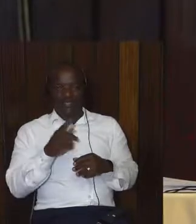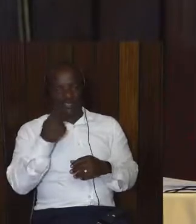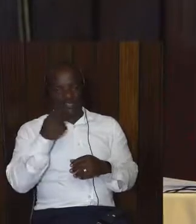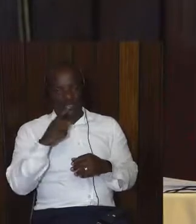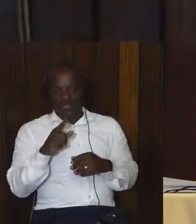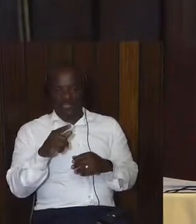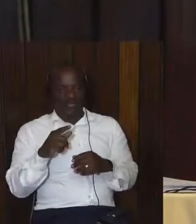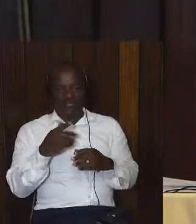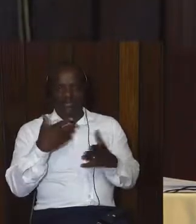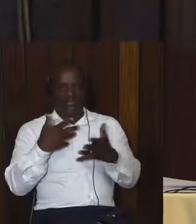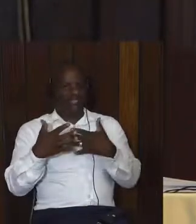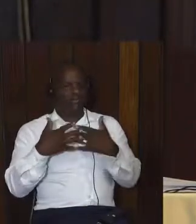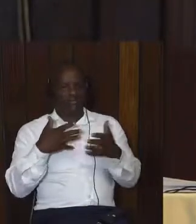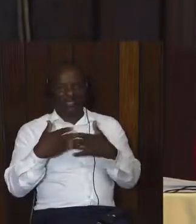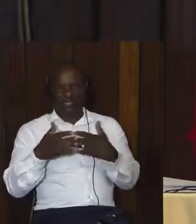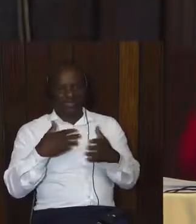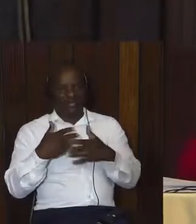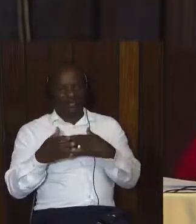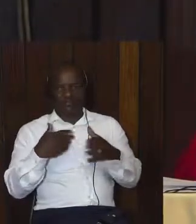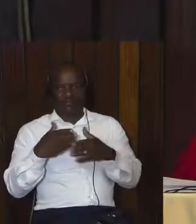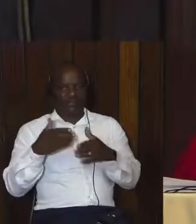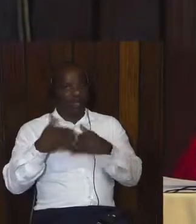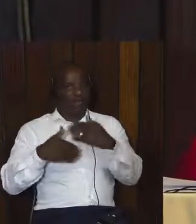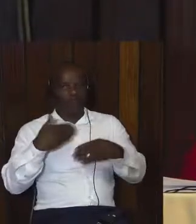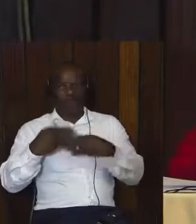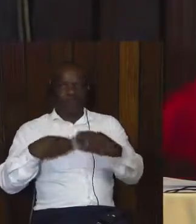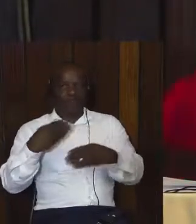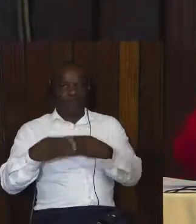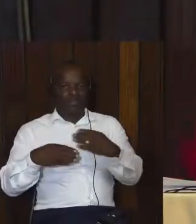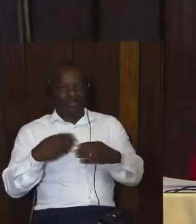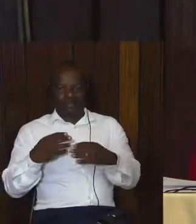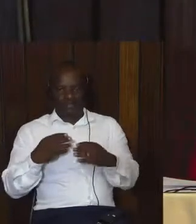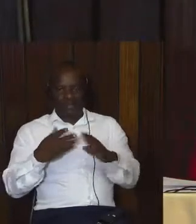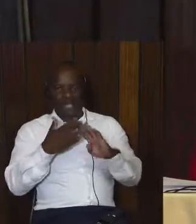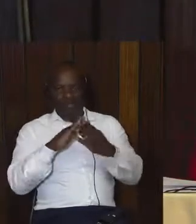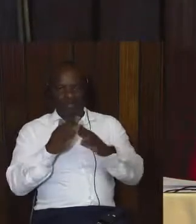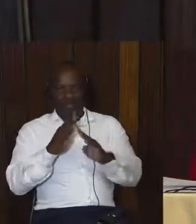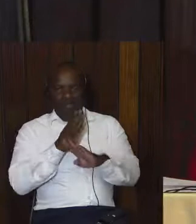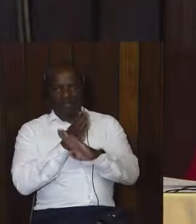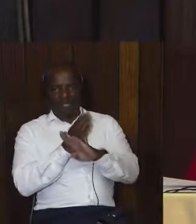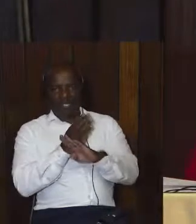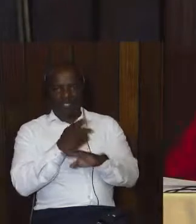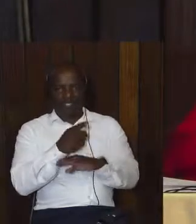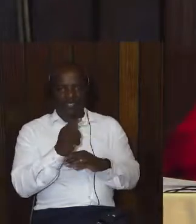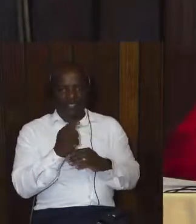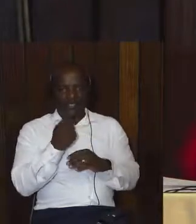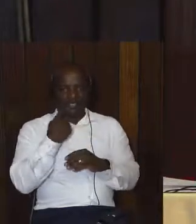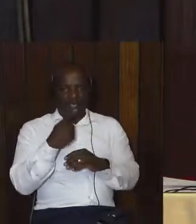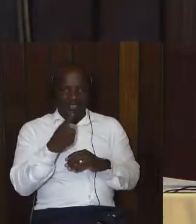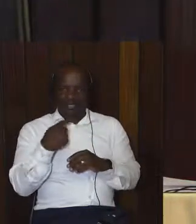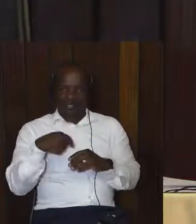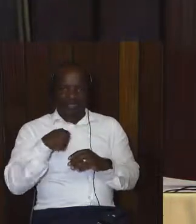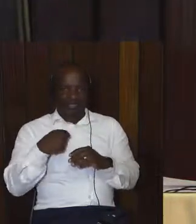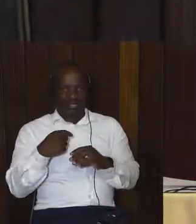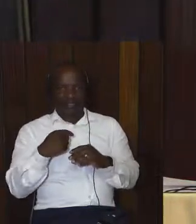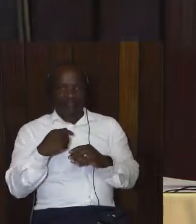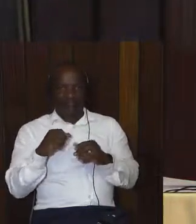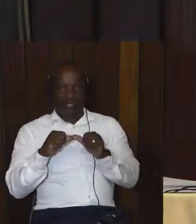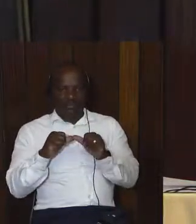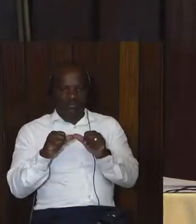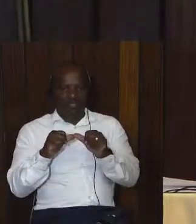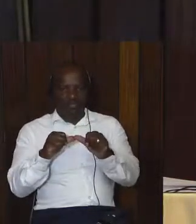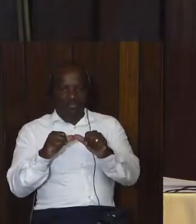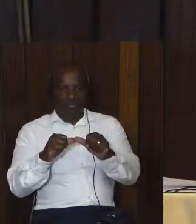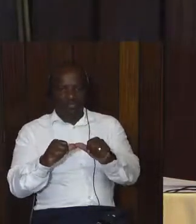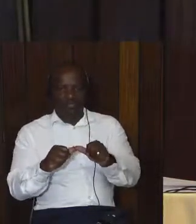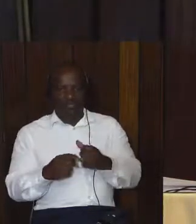on? It doesn't matter. What the public protector is saying, we're carrying on. Lastly, in terms of your